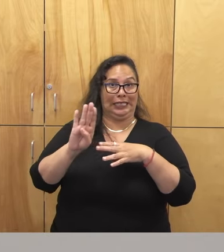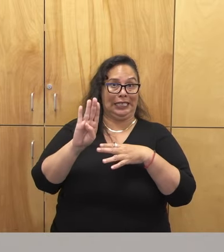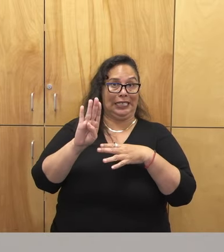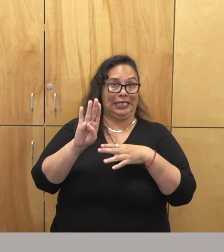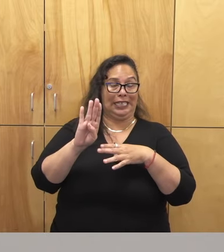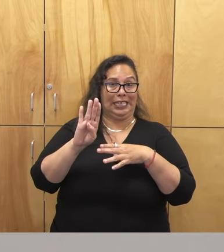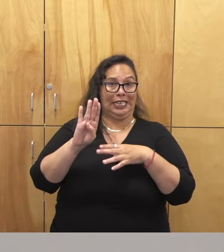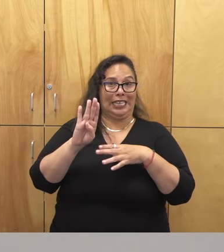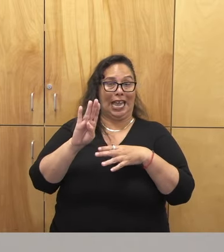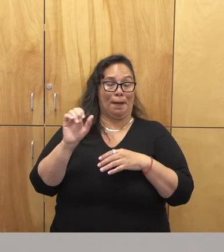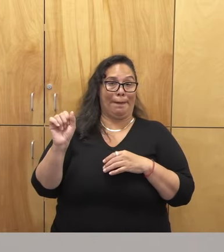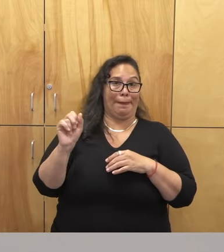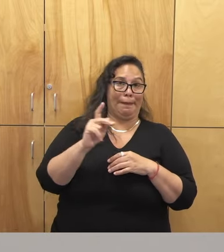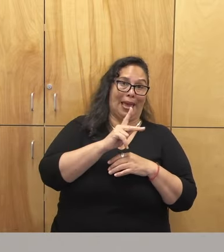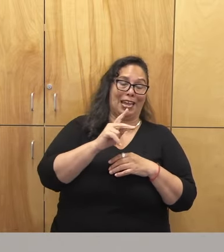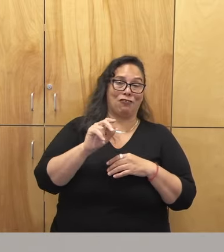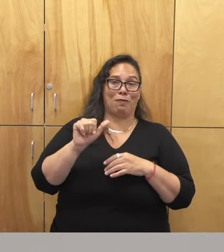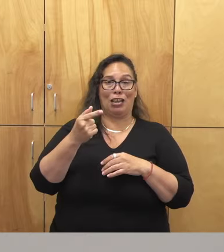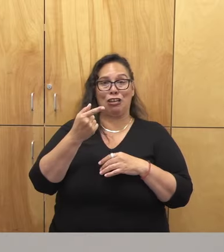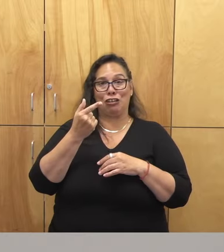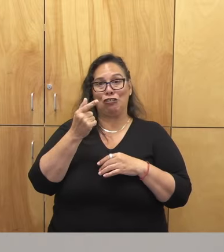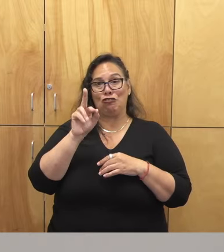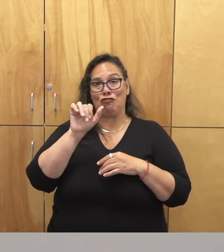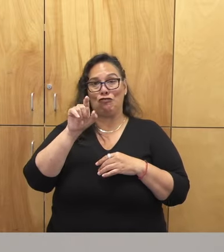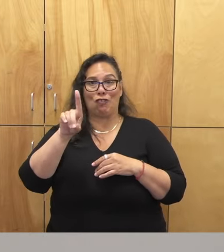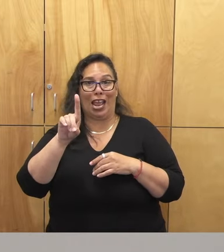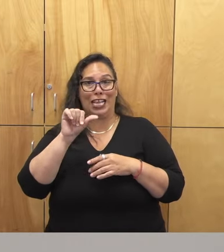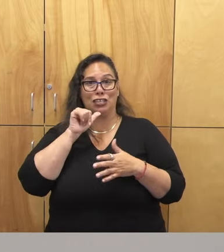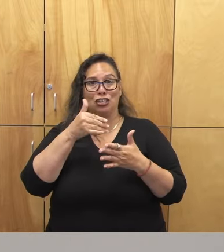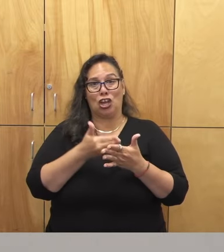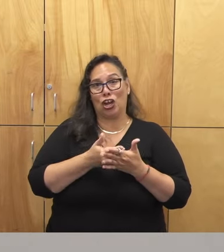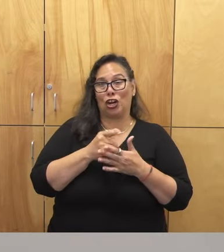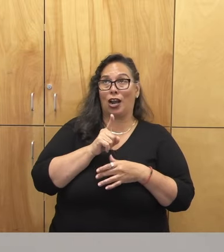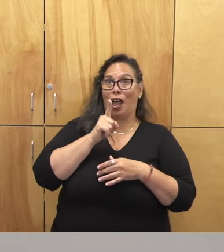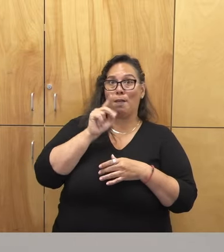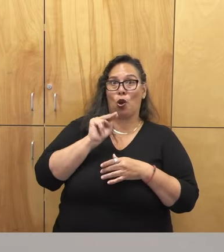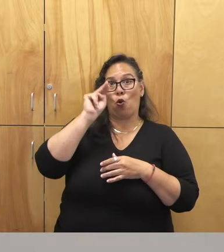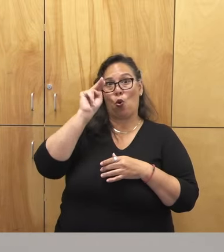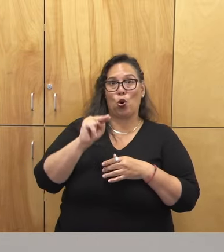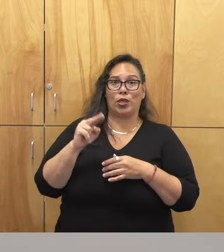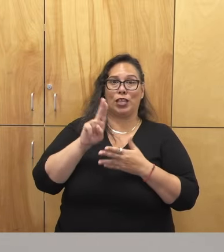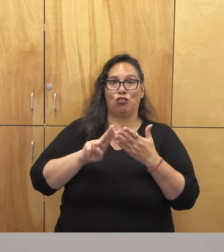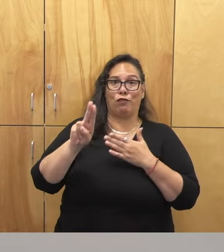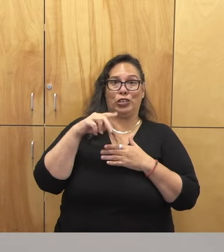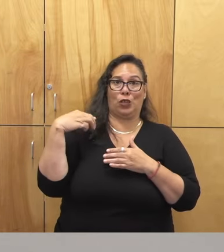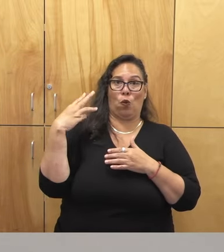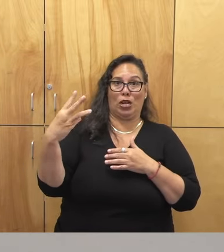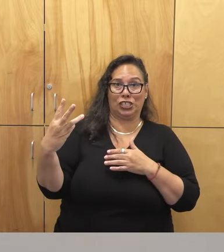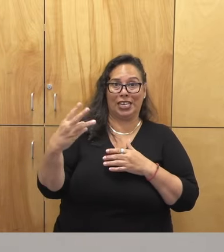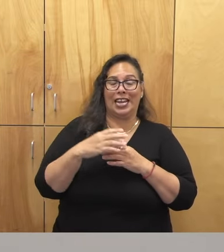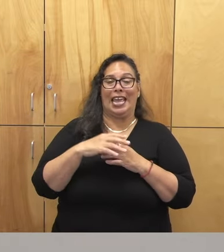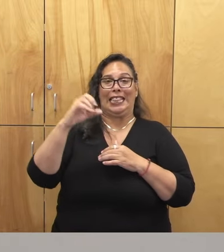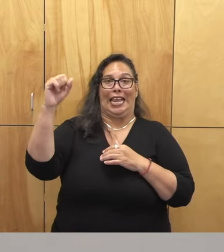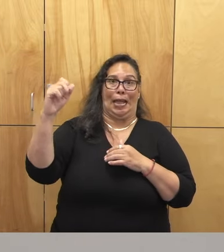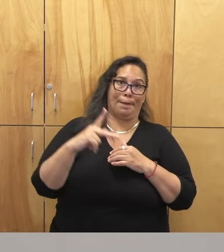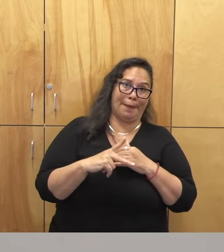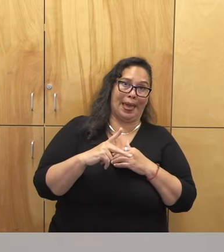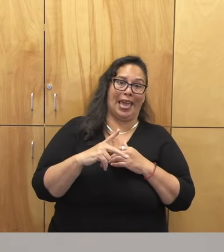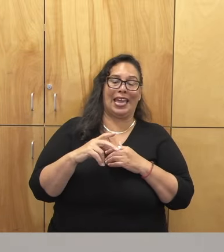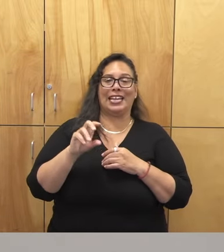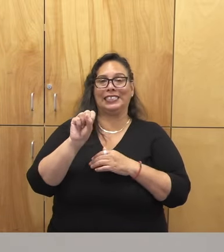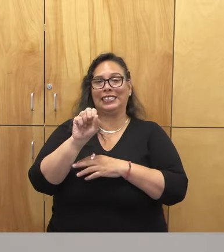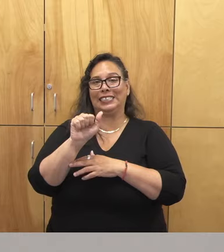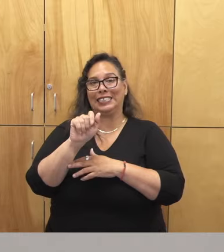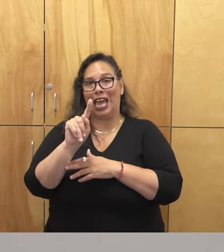and back from a granddaughter's graduation up at the University of Washington, and raced back and did the Sato